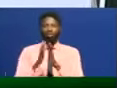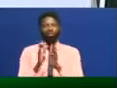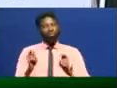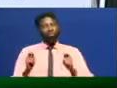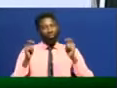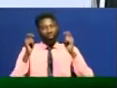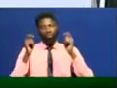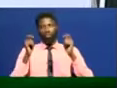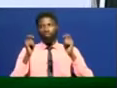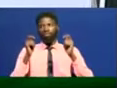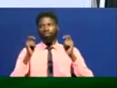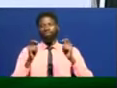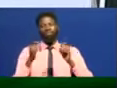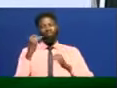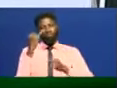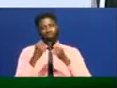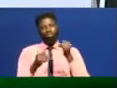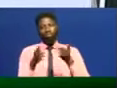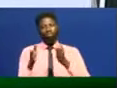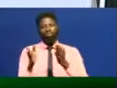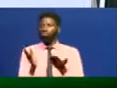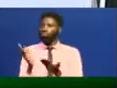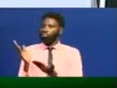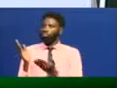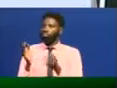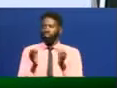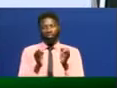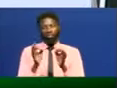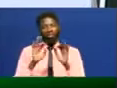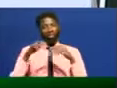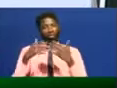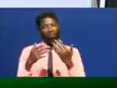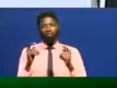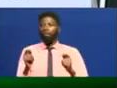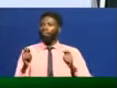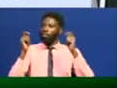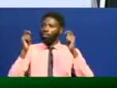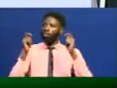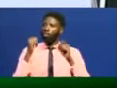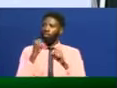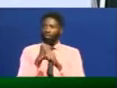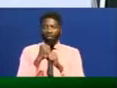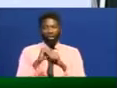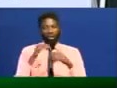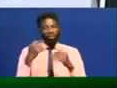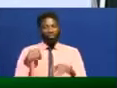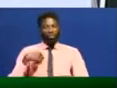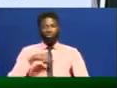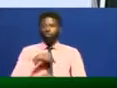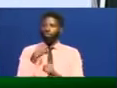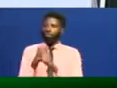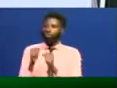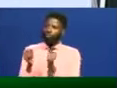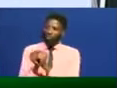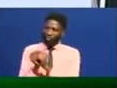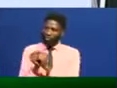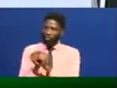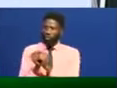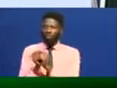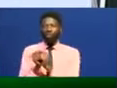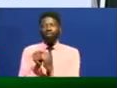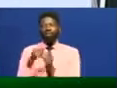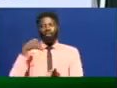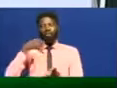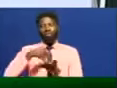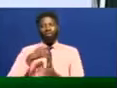going to be giving him the last opportunity to explain how this board works. We are working with him to as part of